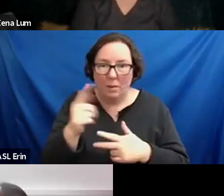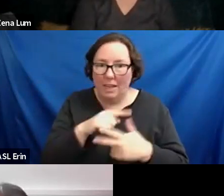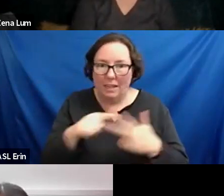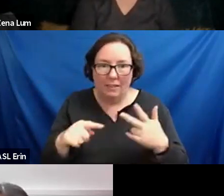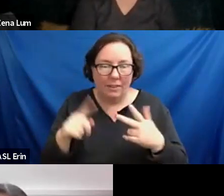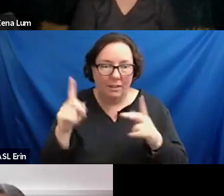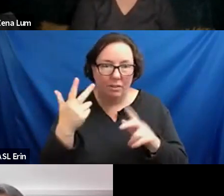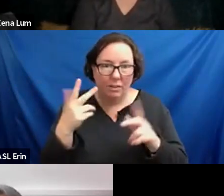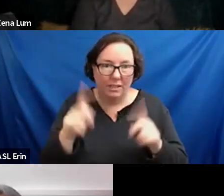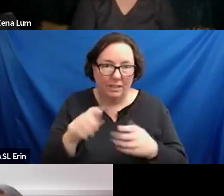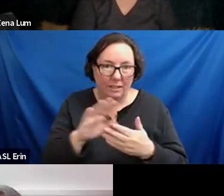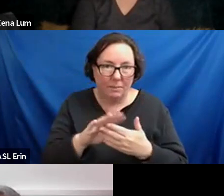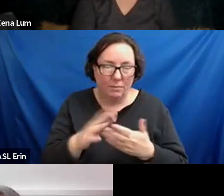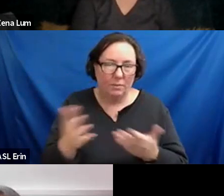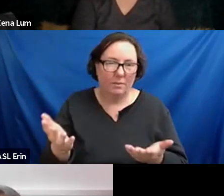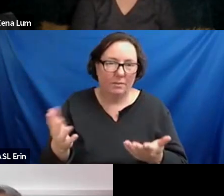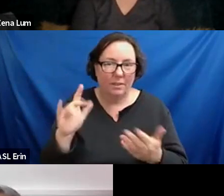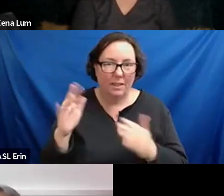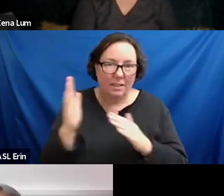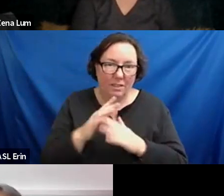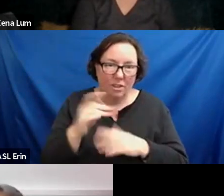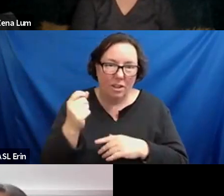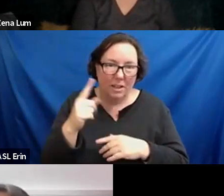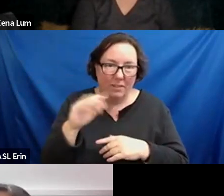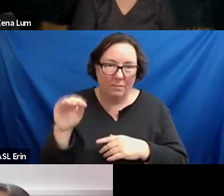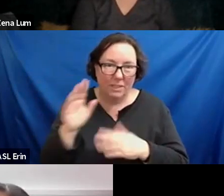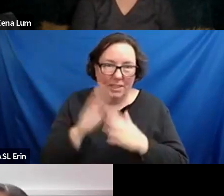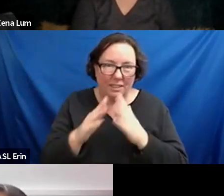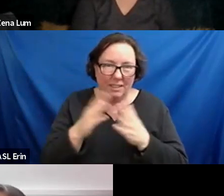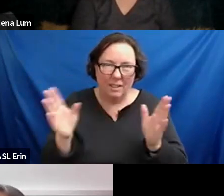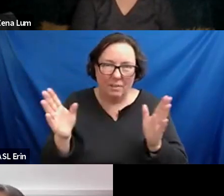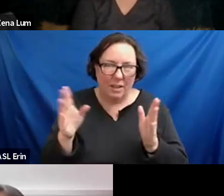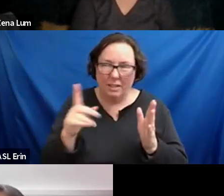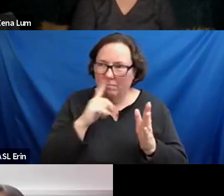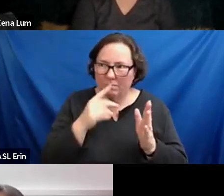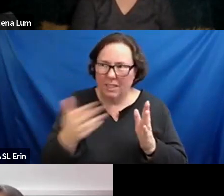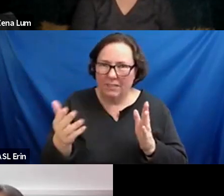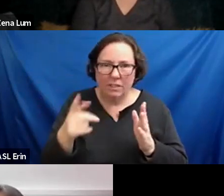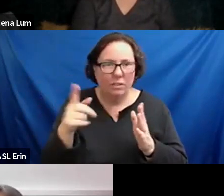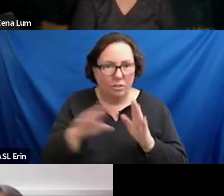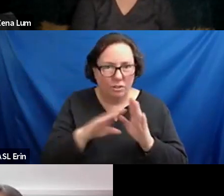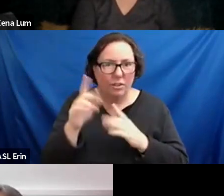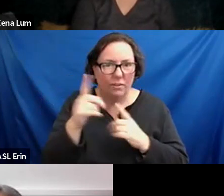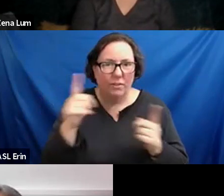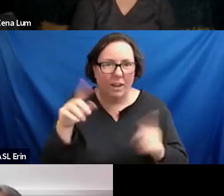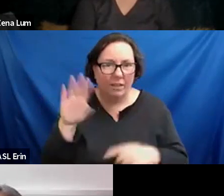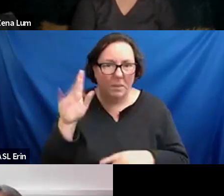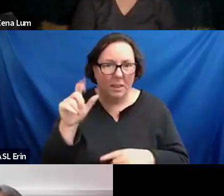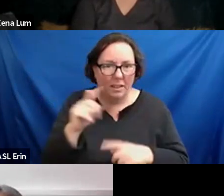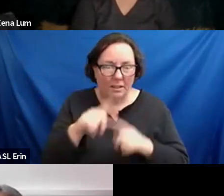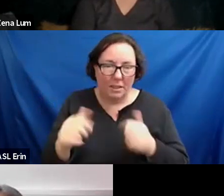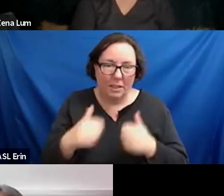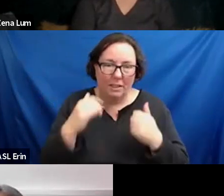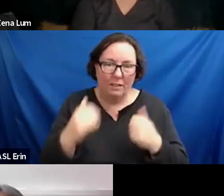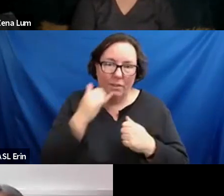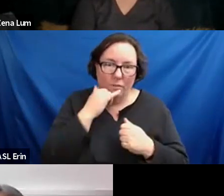city's 3 exam schools. That's the top 11% citywide. She would have thrived at BLS, but they live in the wrong